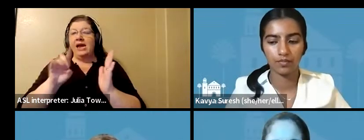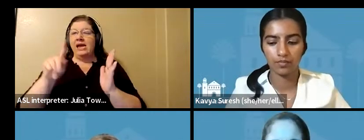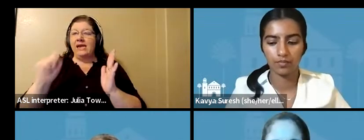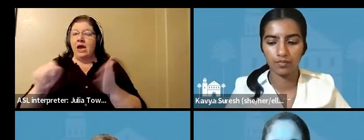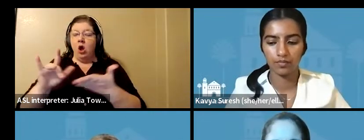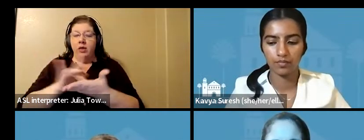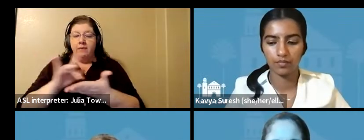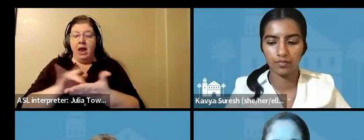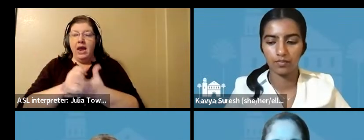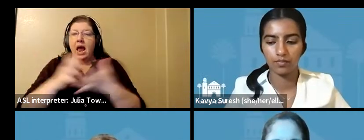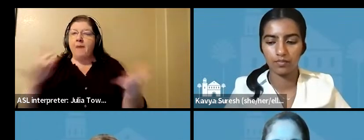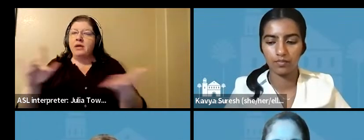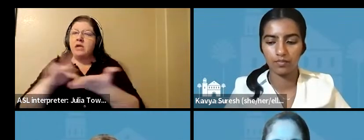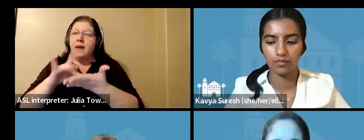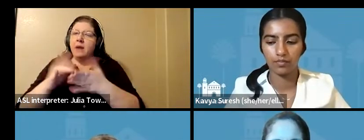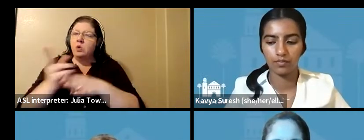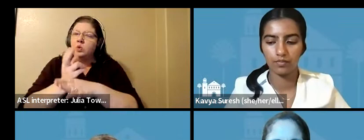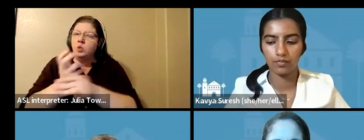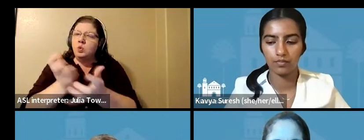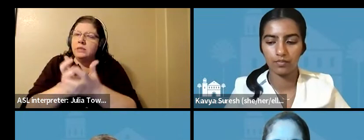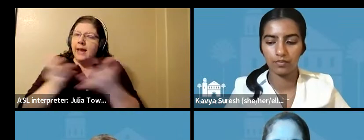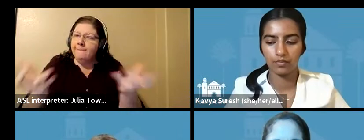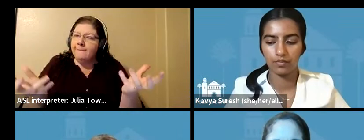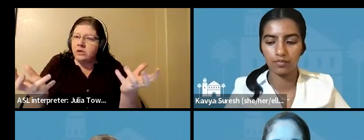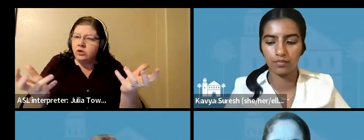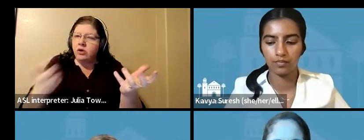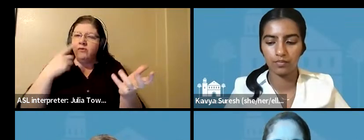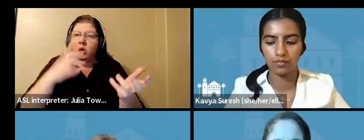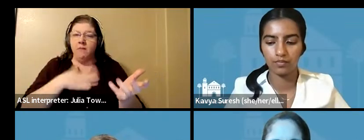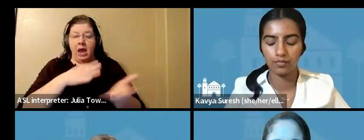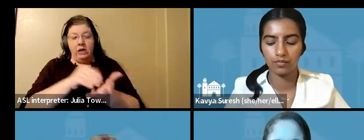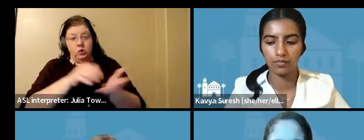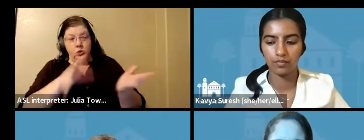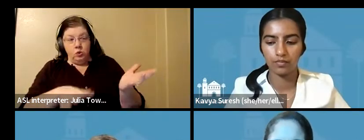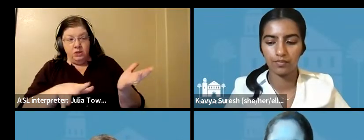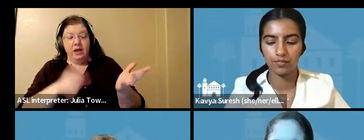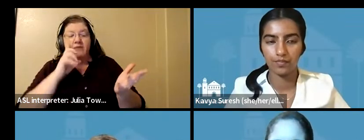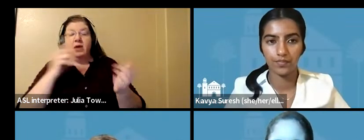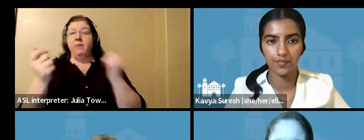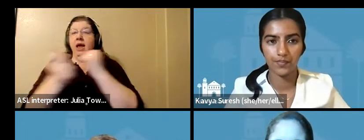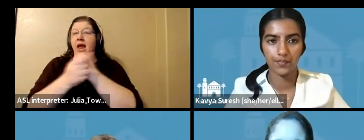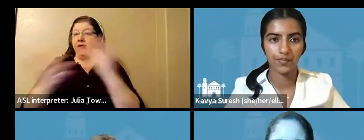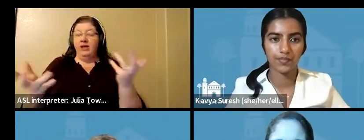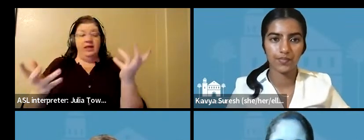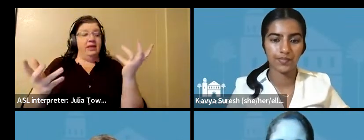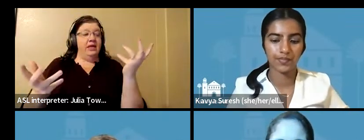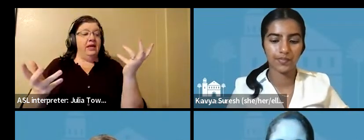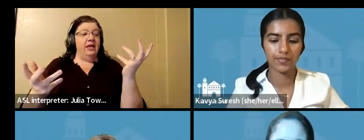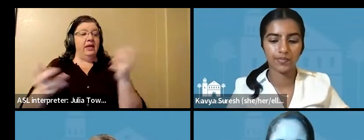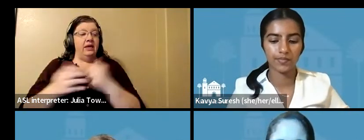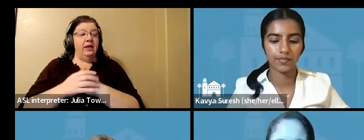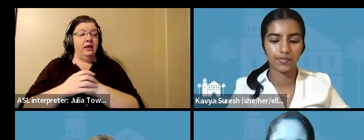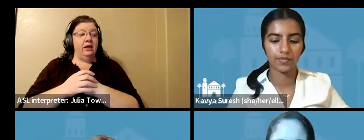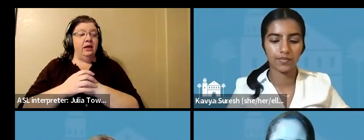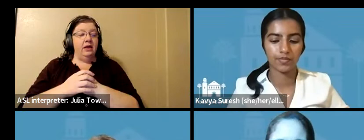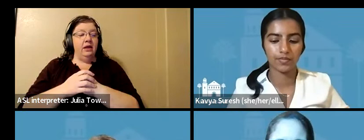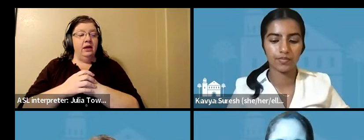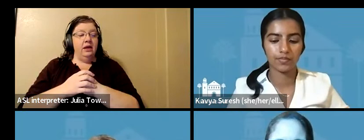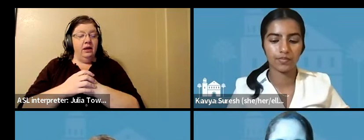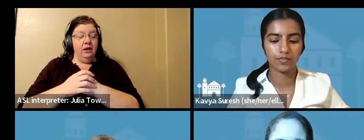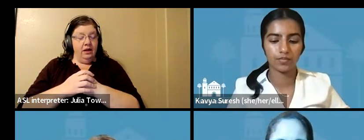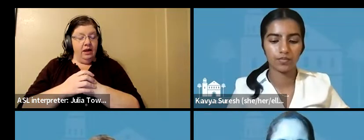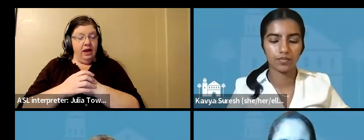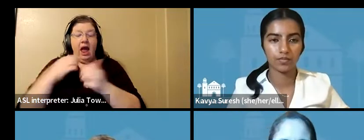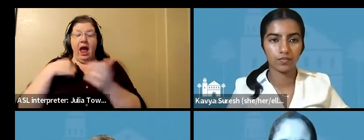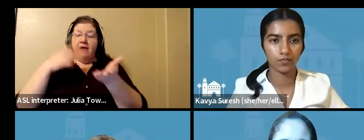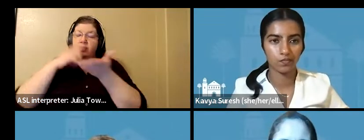the iPad is used for my student. And from everything that I've looked into, and I believe TechWise